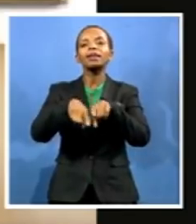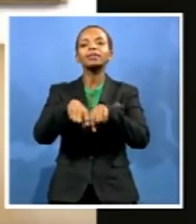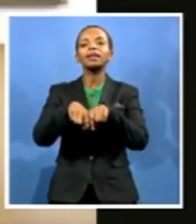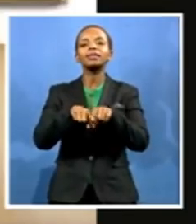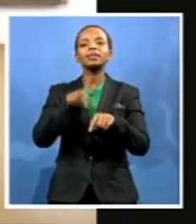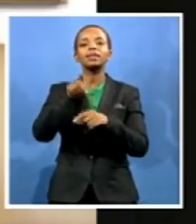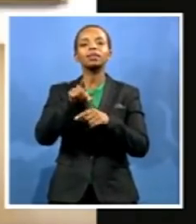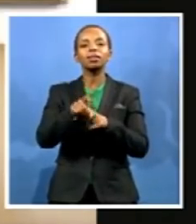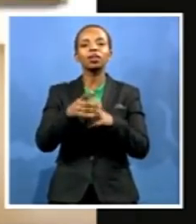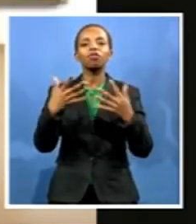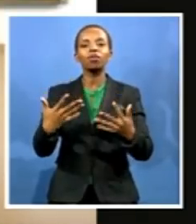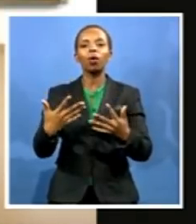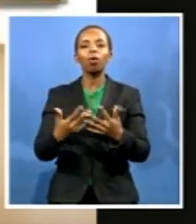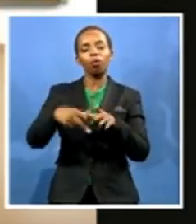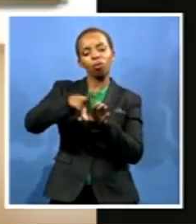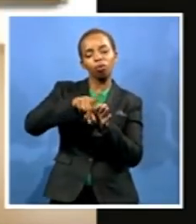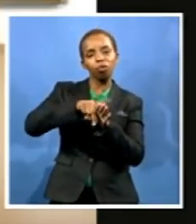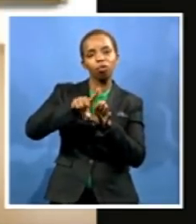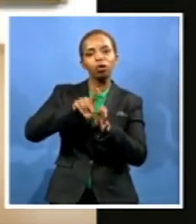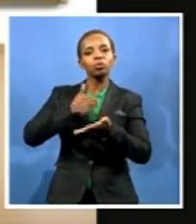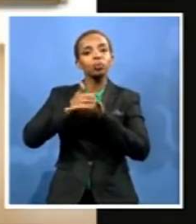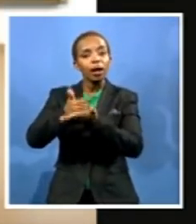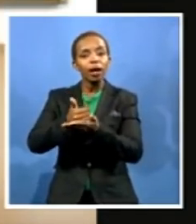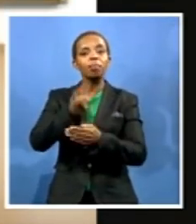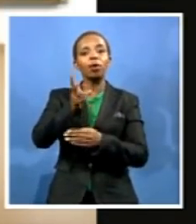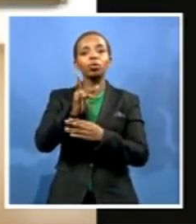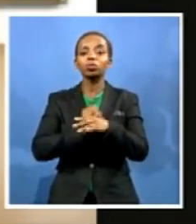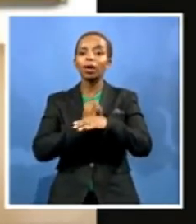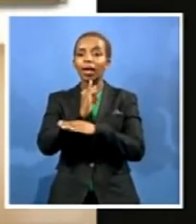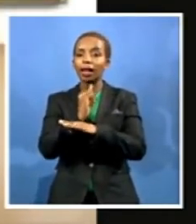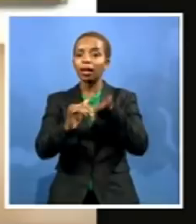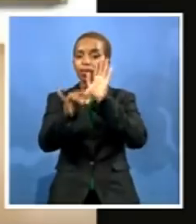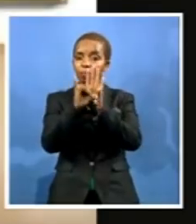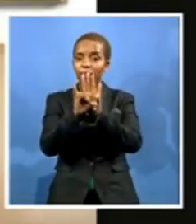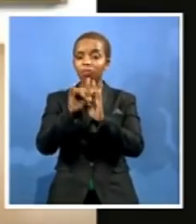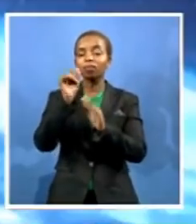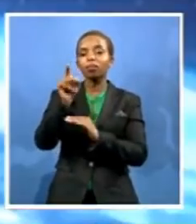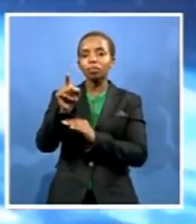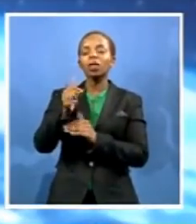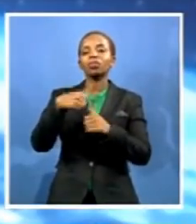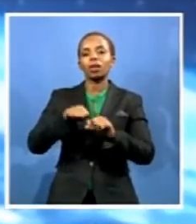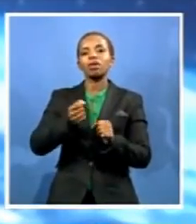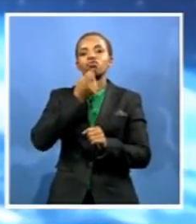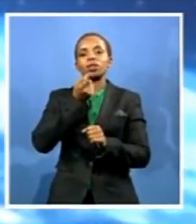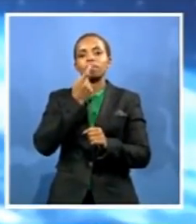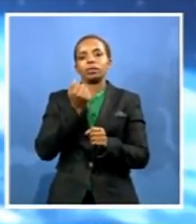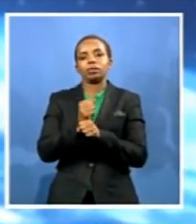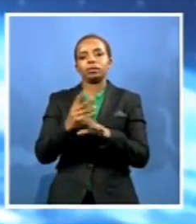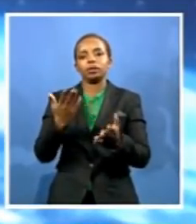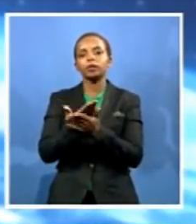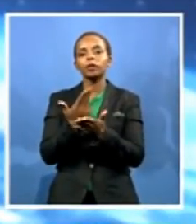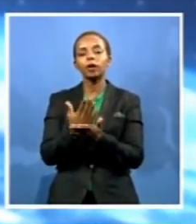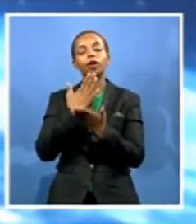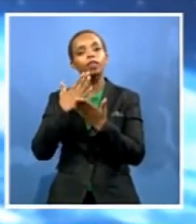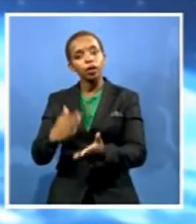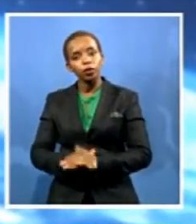early detection that gives a better outcome in the treatment. Thank you. Thank you for that. And